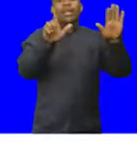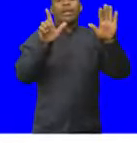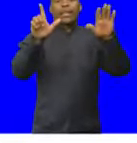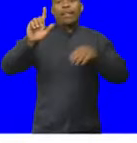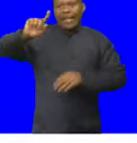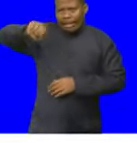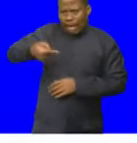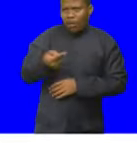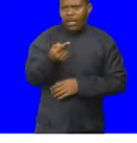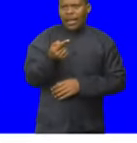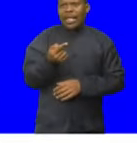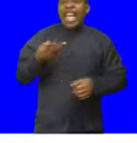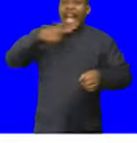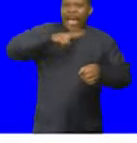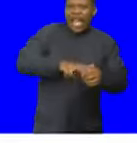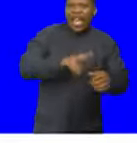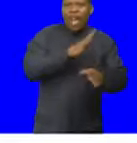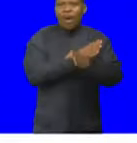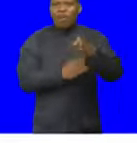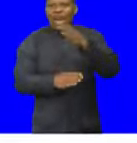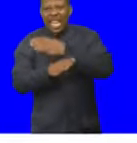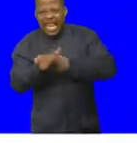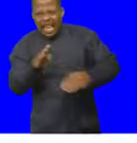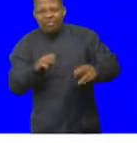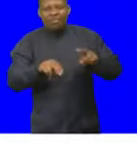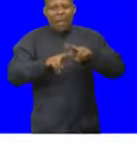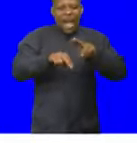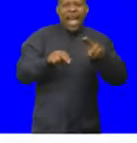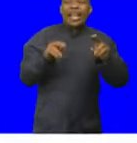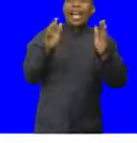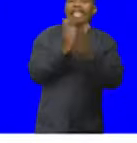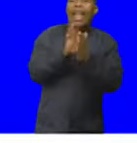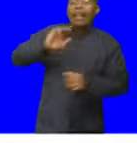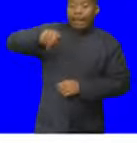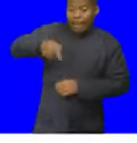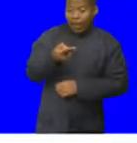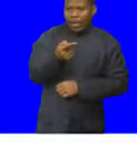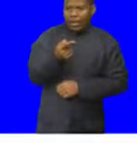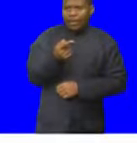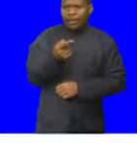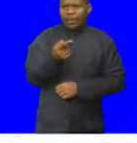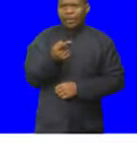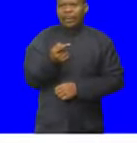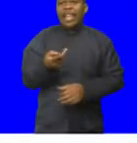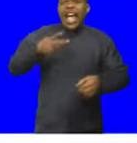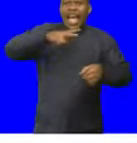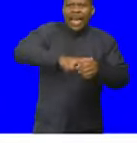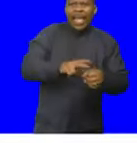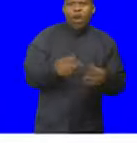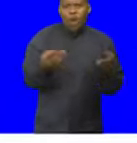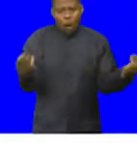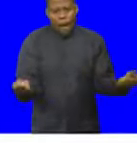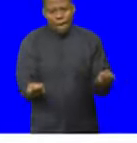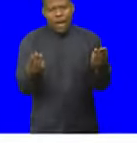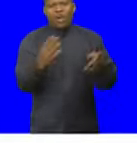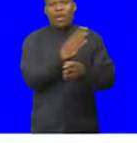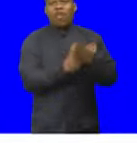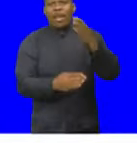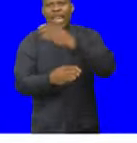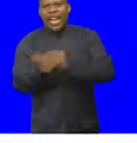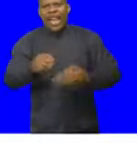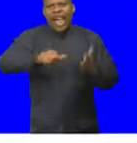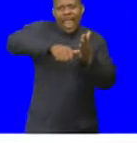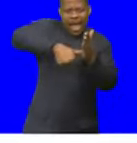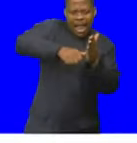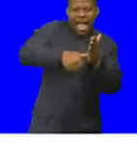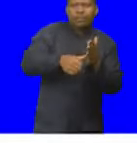77,000 and then labakhubatekile bangiphansanyana nje kwa 10,000 kulena yabantu labakhubatekile sizile obviously liphini lanivuna